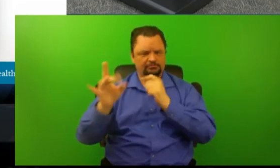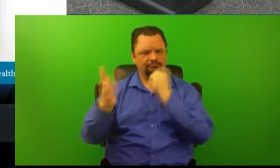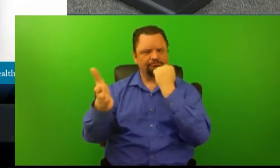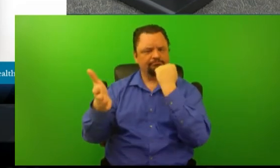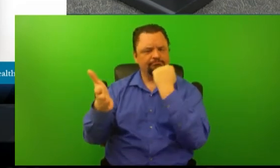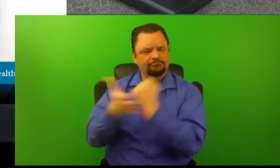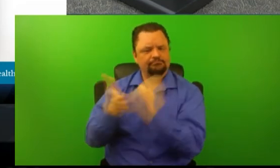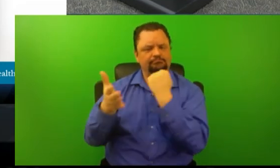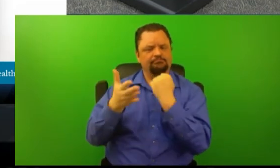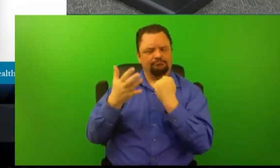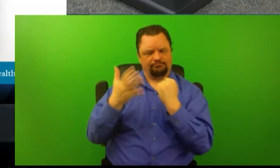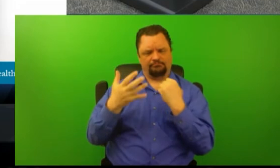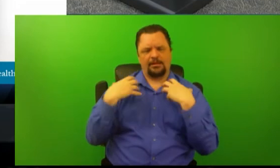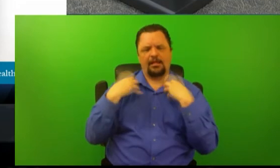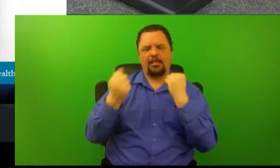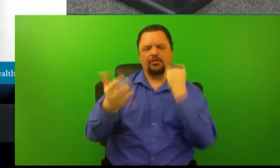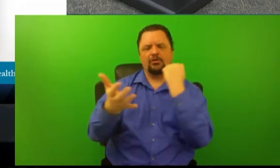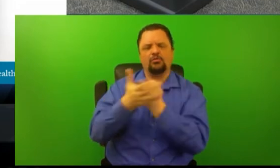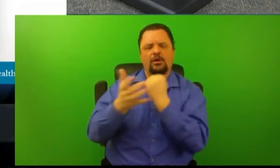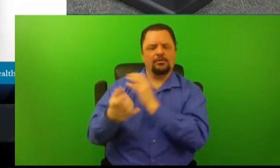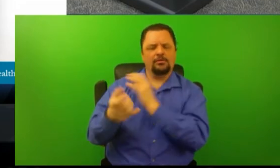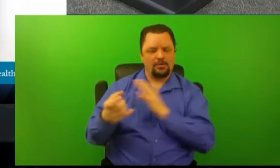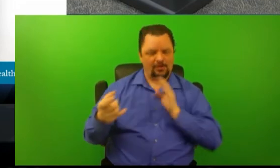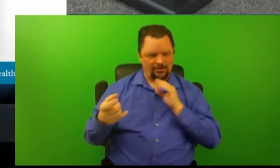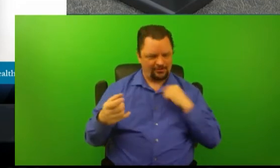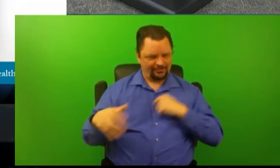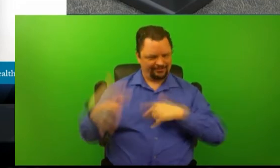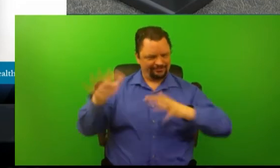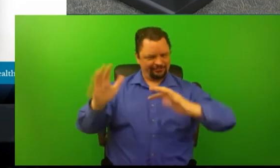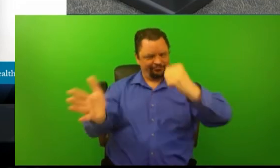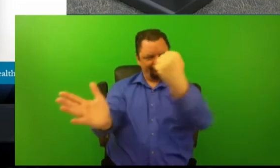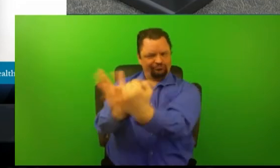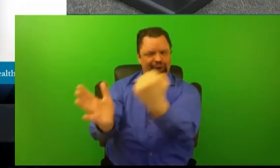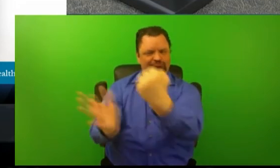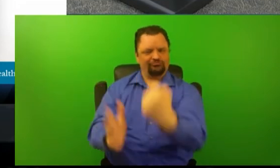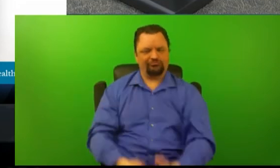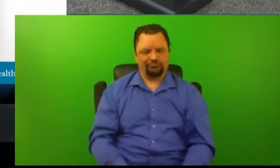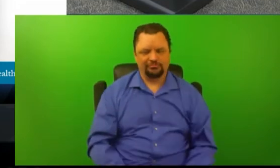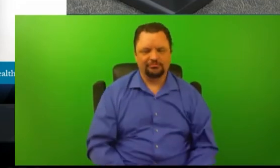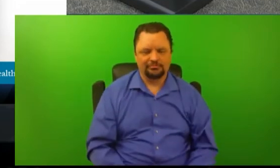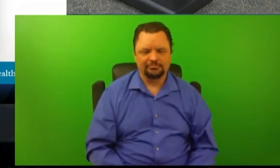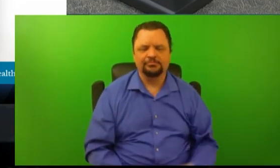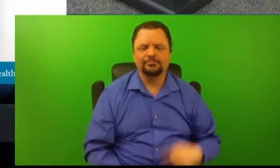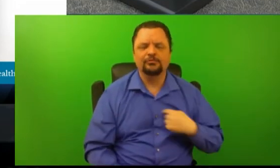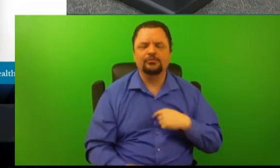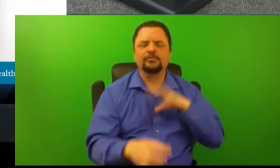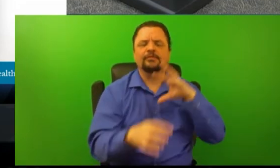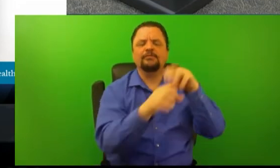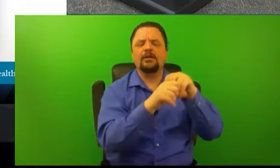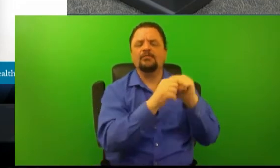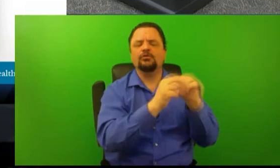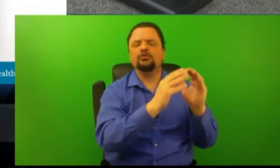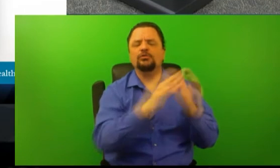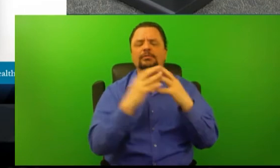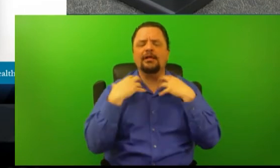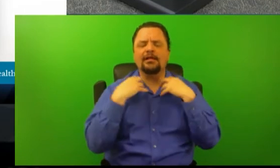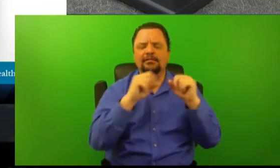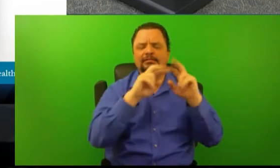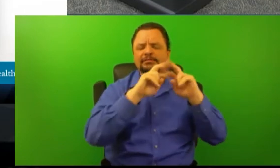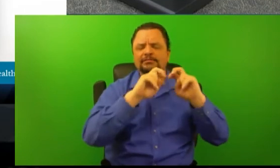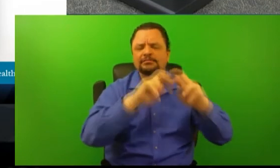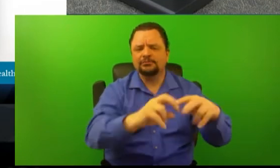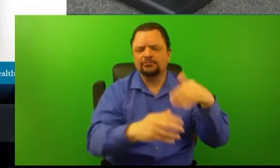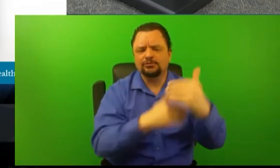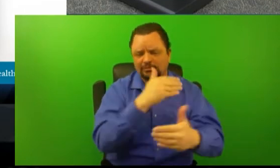health department, we are required to engage in a community health assessment process. Both of these requirements recognize